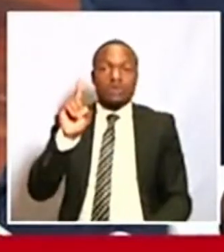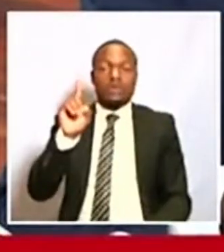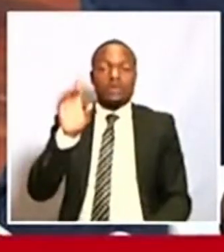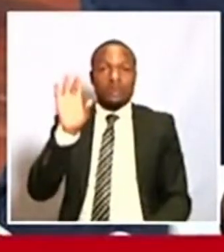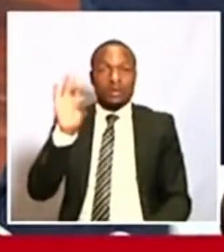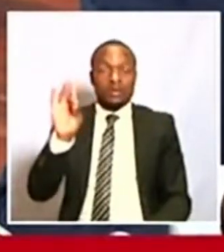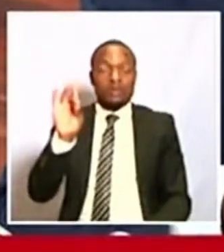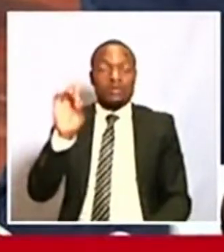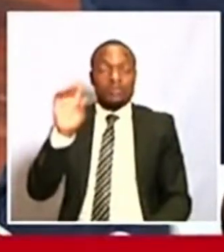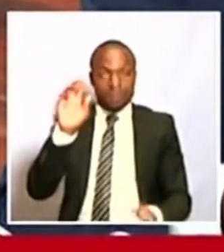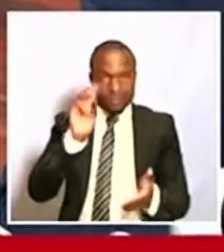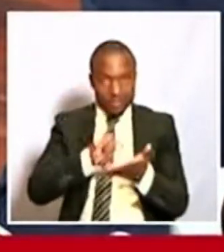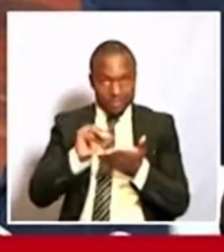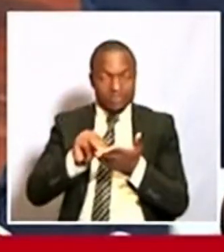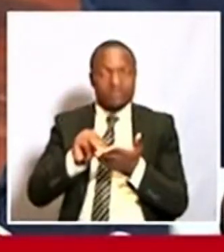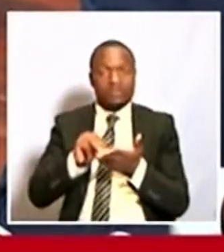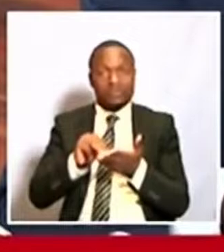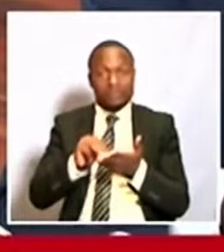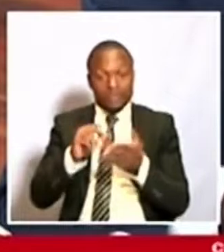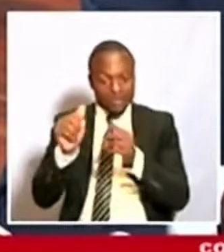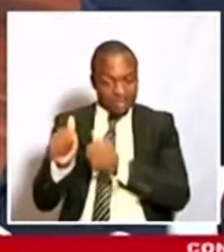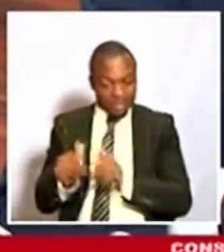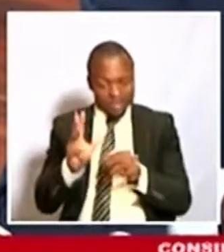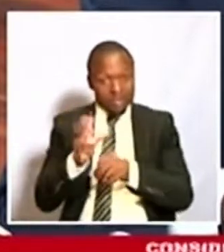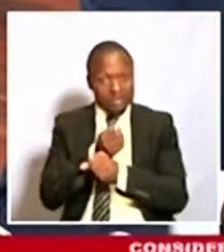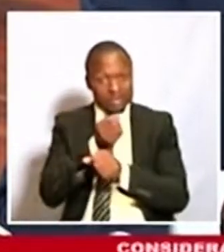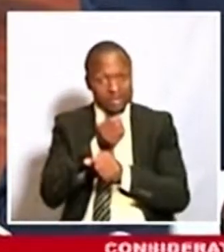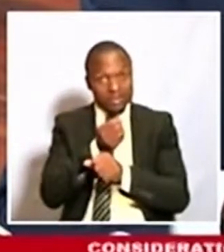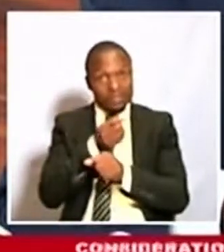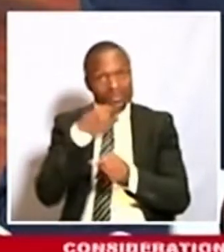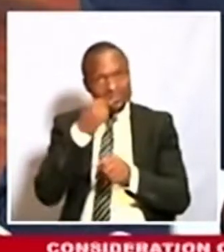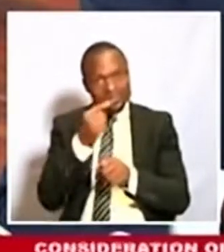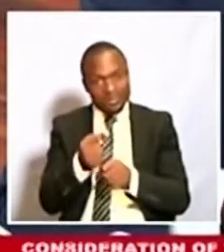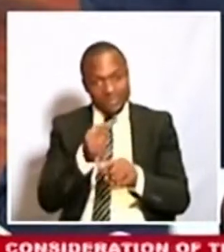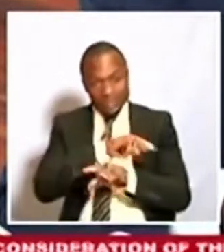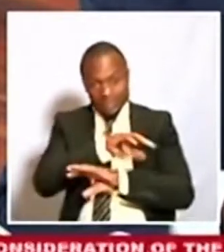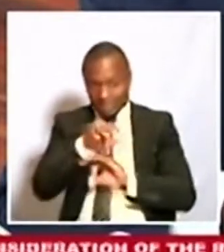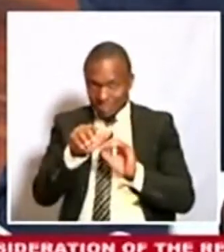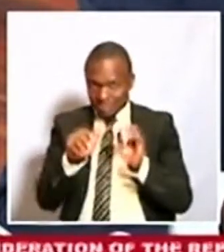1,378,200. Action taken. Management wishes to state that all